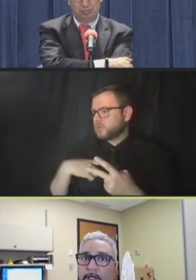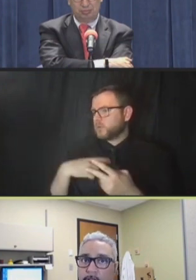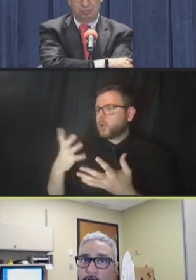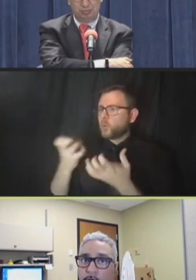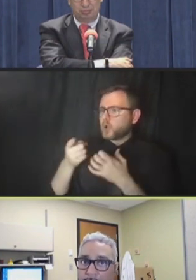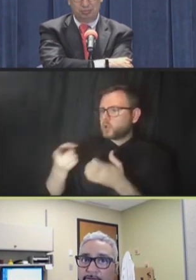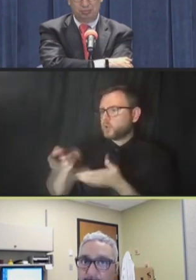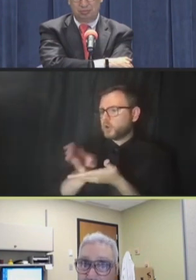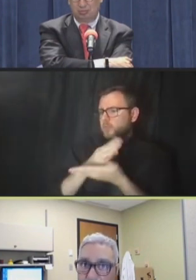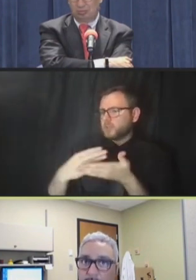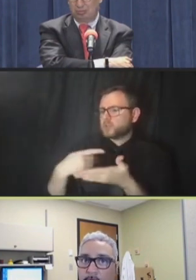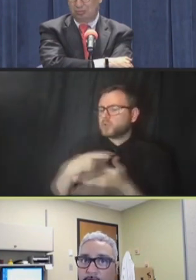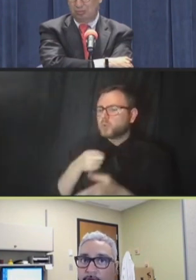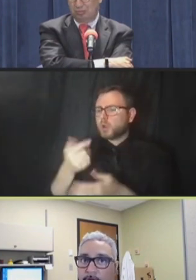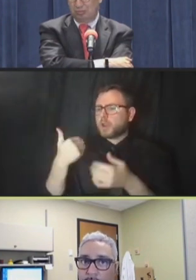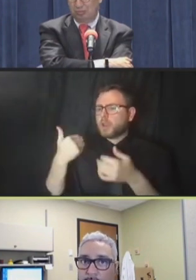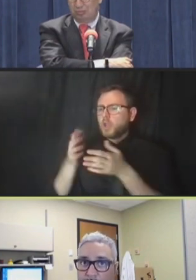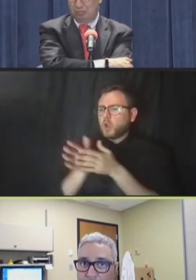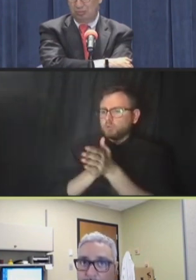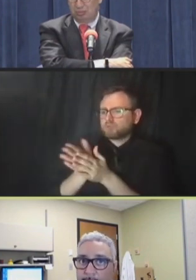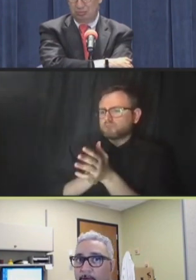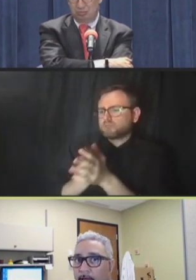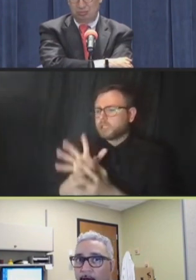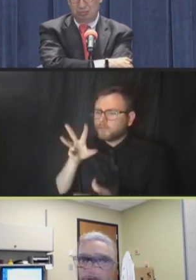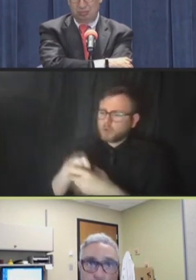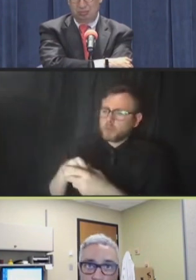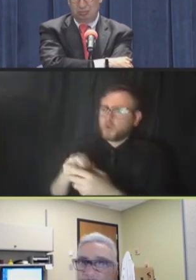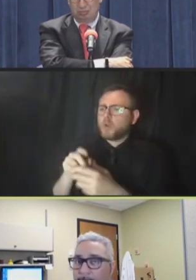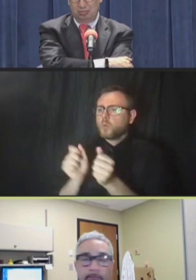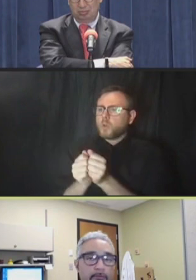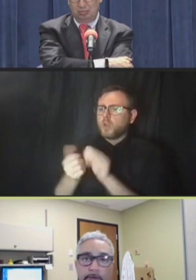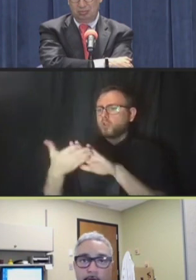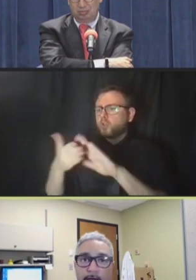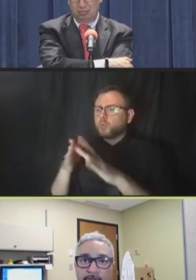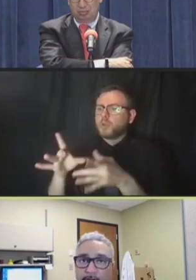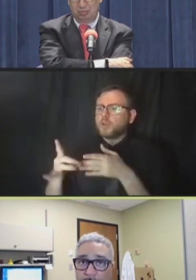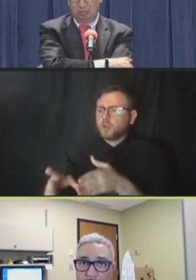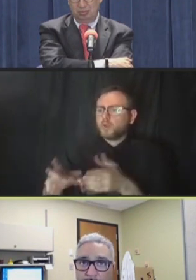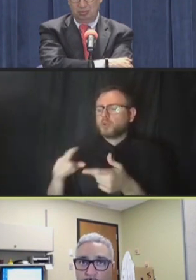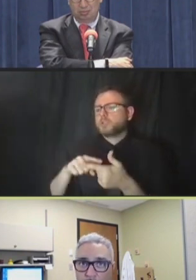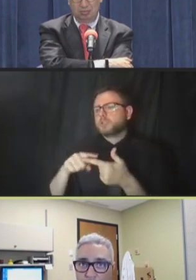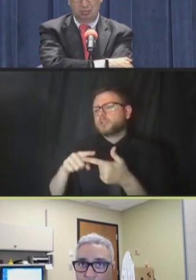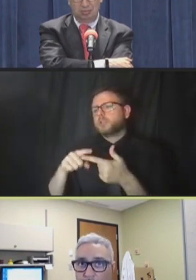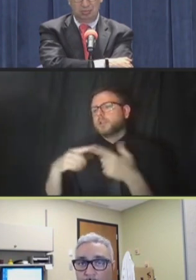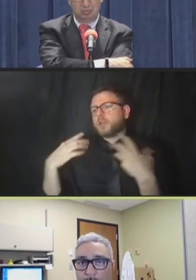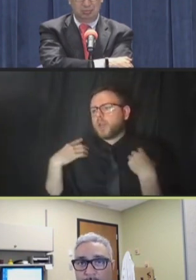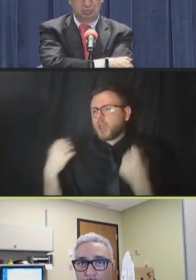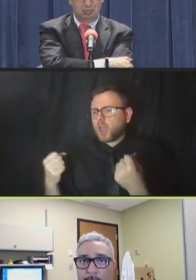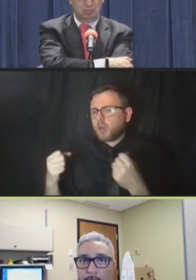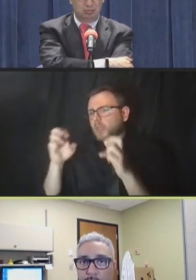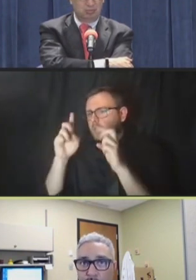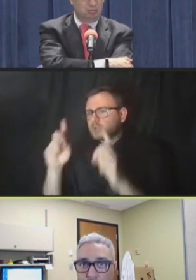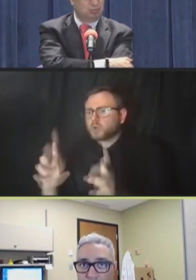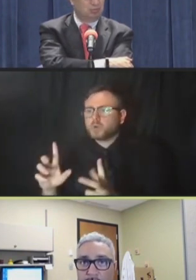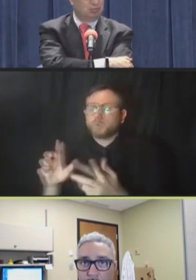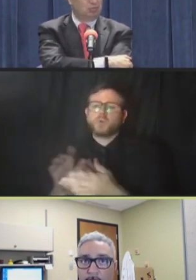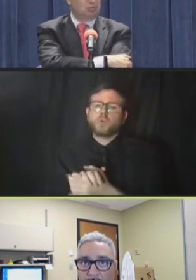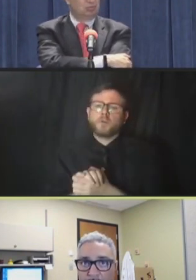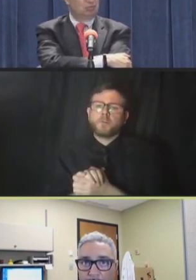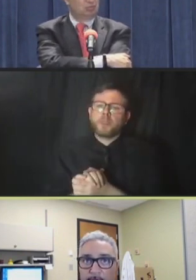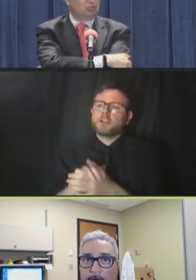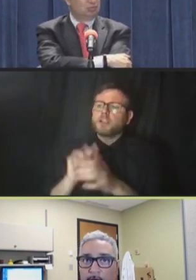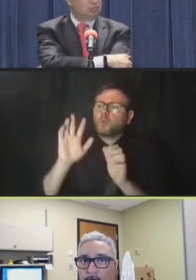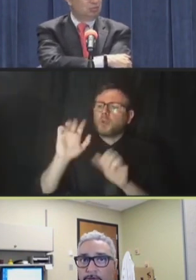budget to have engagement with community leaders, health coordinators, whatever it is, health educators, to help bridge